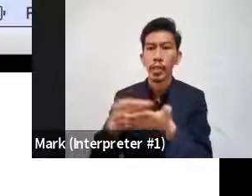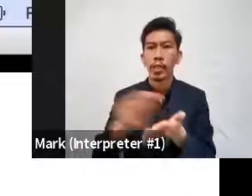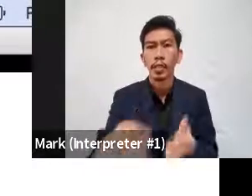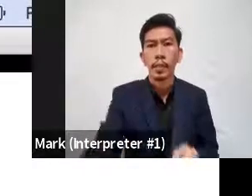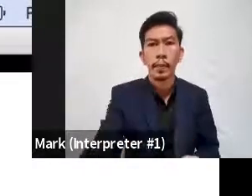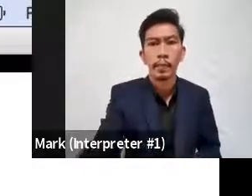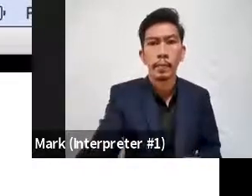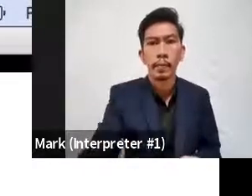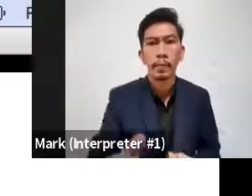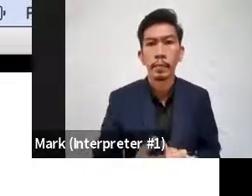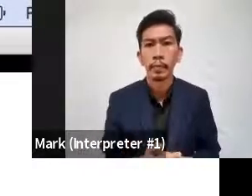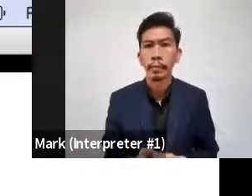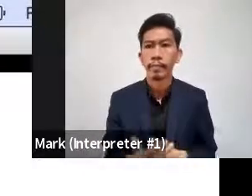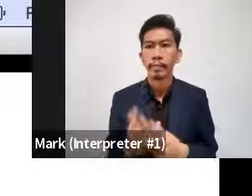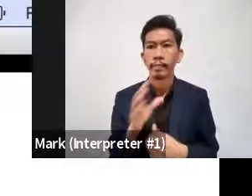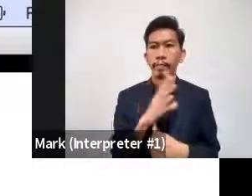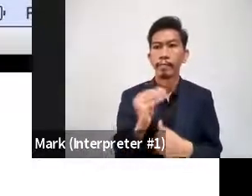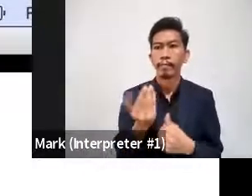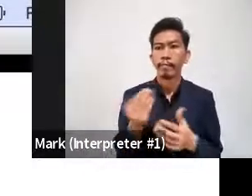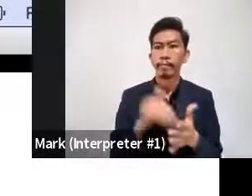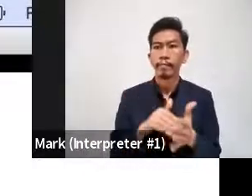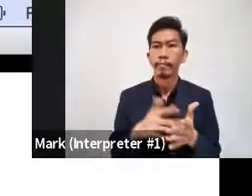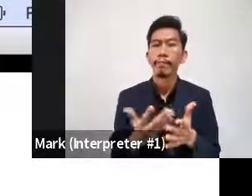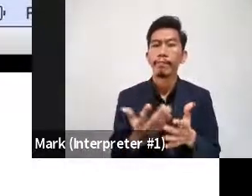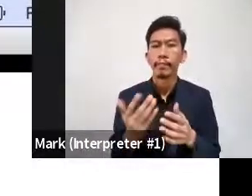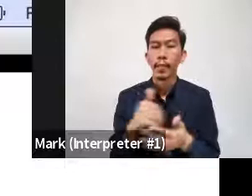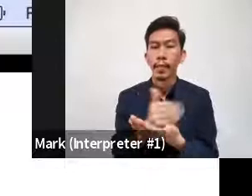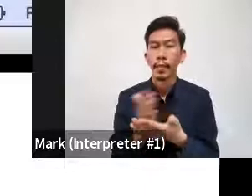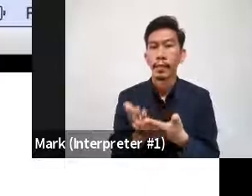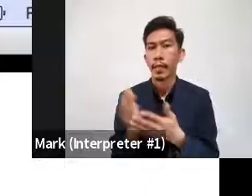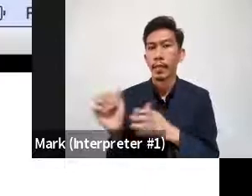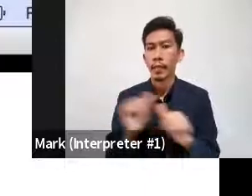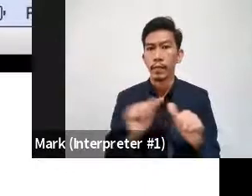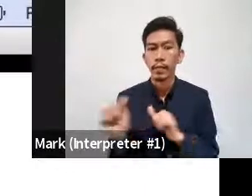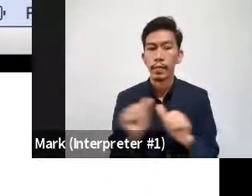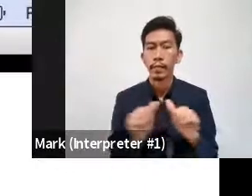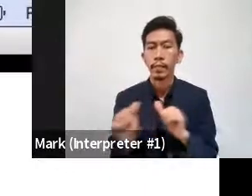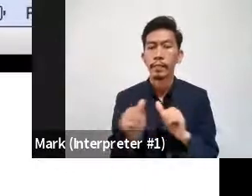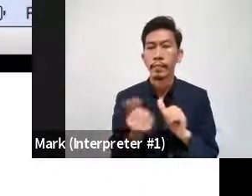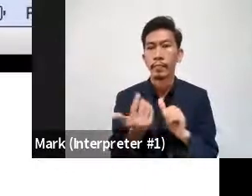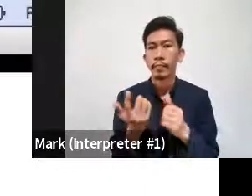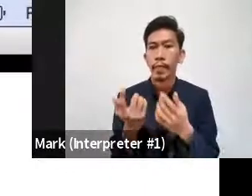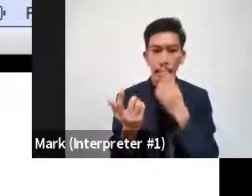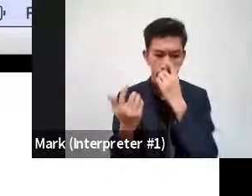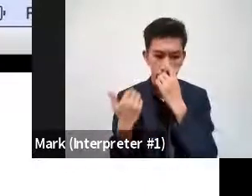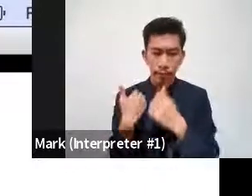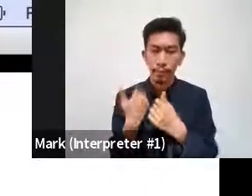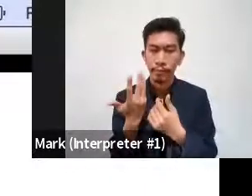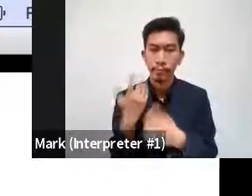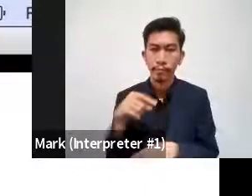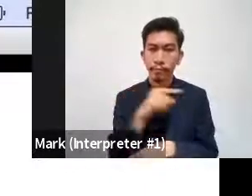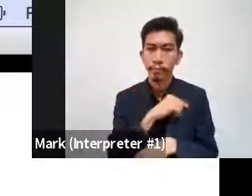please. This is again the some of the activities that we will be having in order for us to shift into